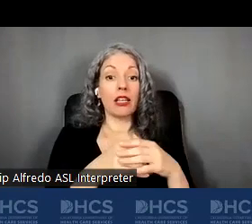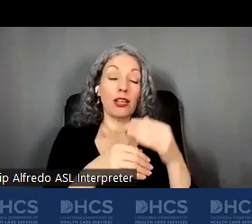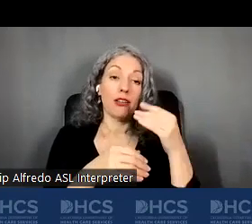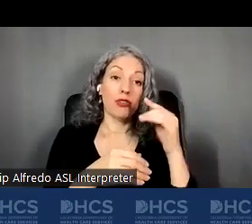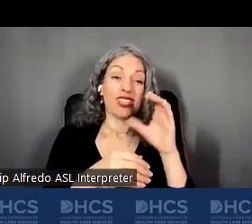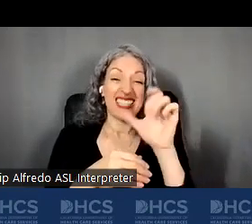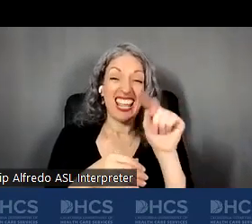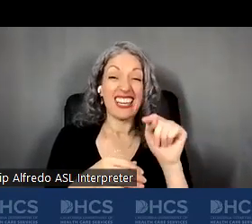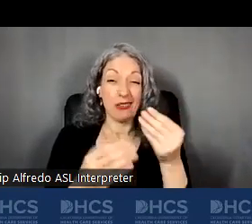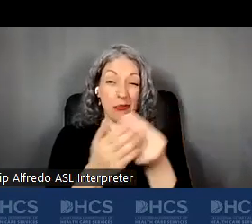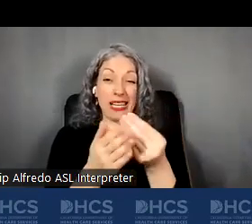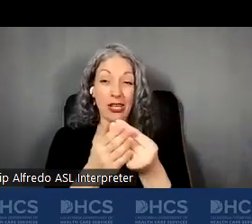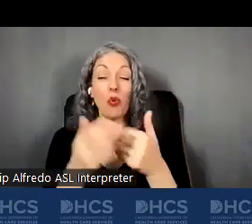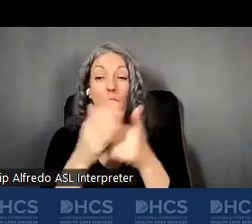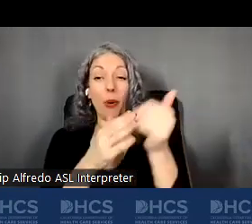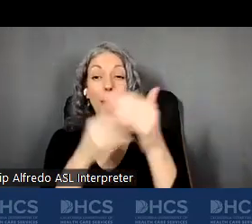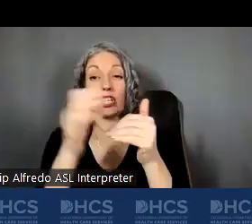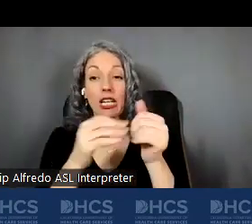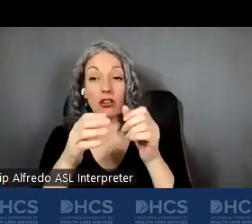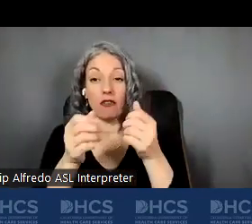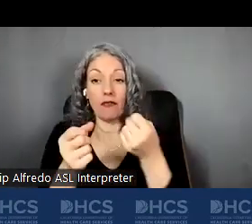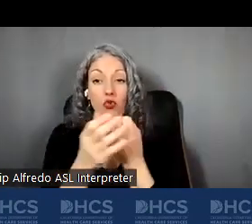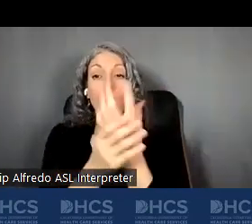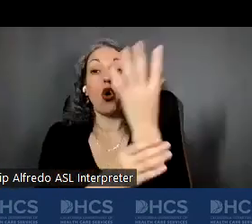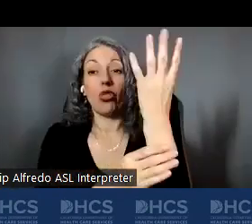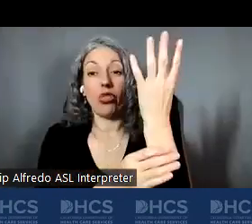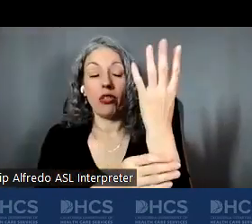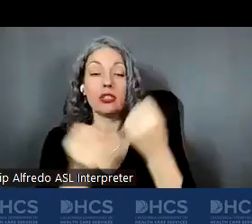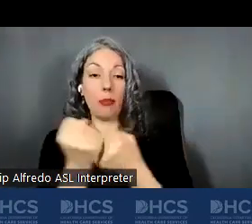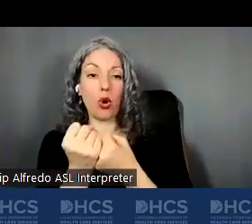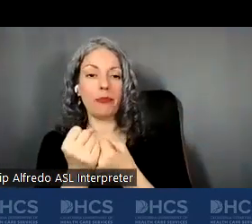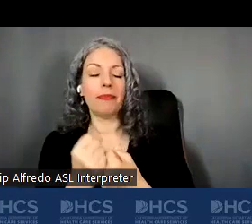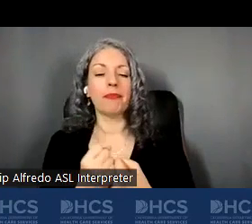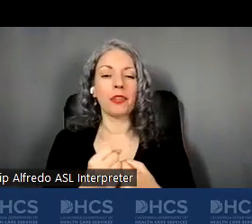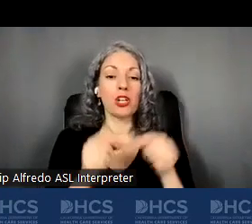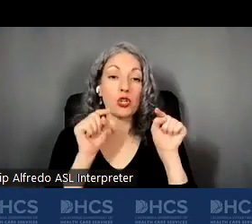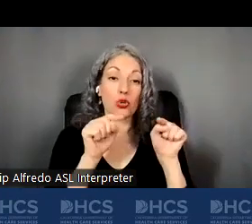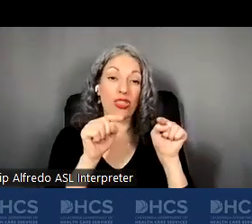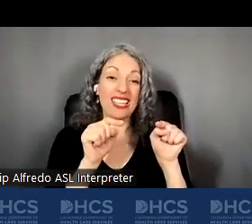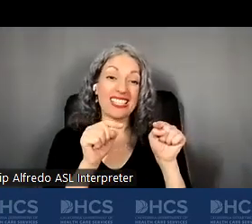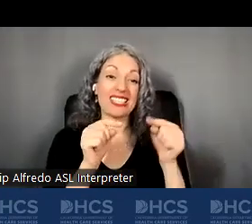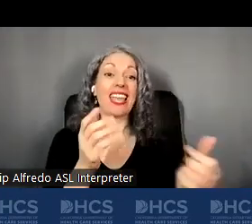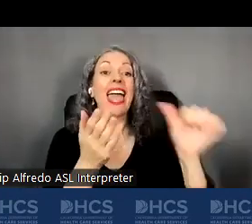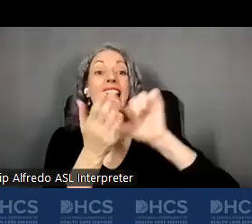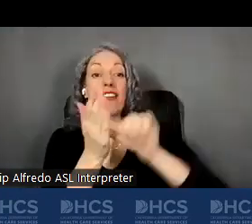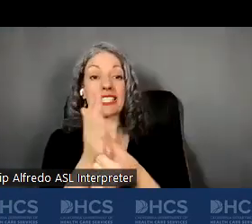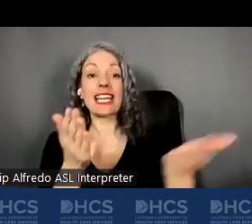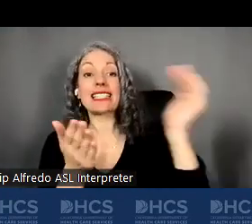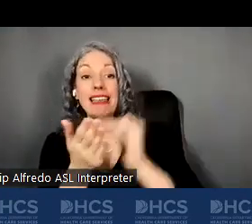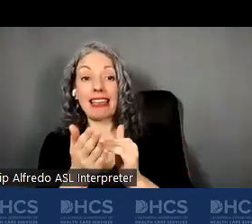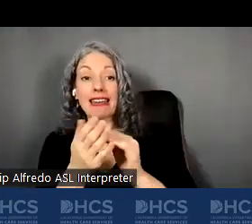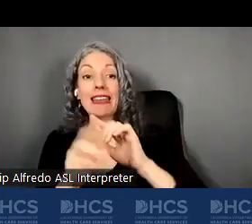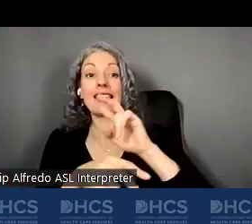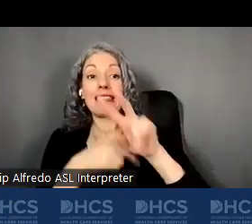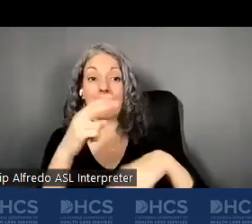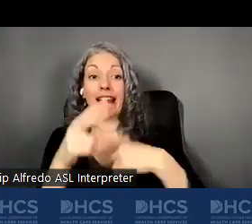building capacity, right, for ECM and community supports. So this slide reiterates the different types of entities